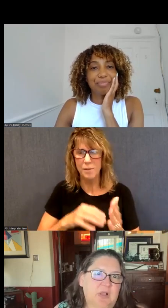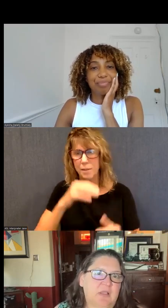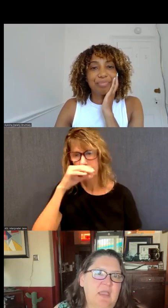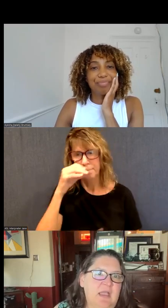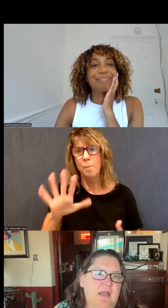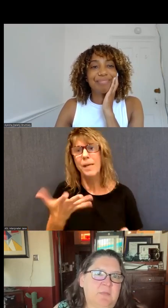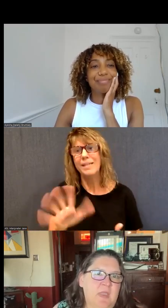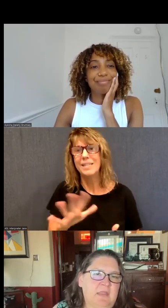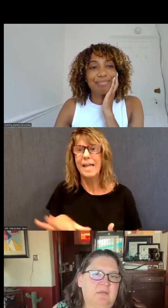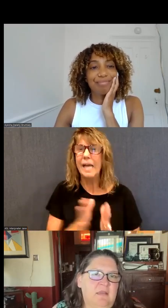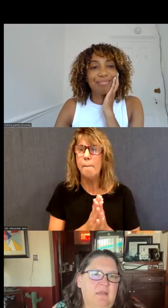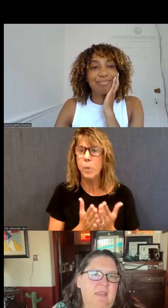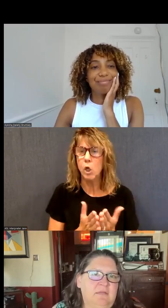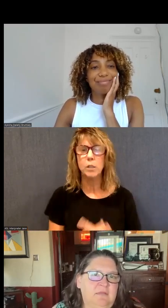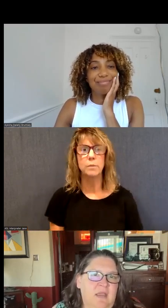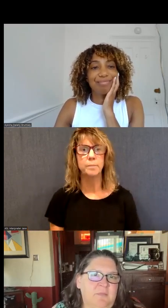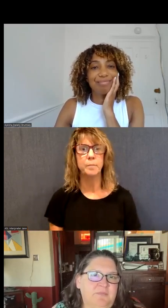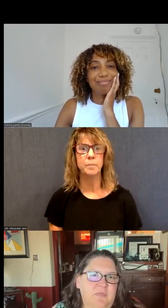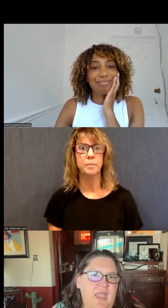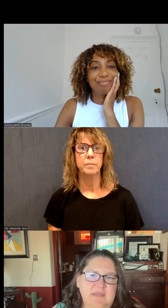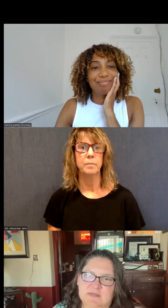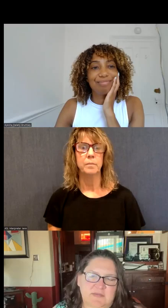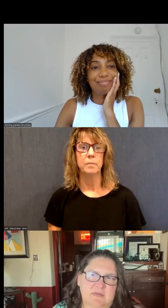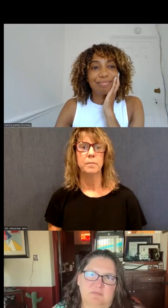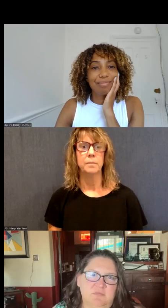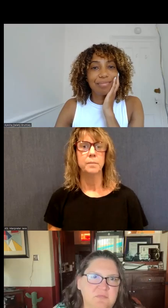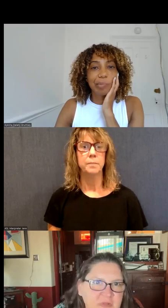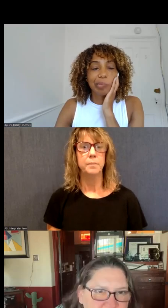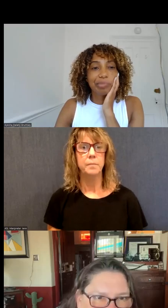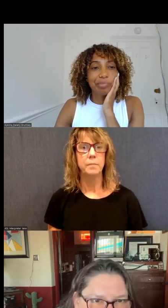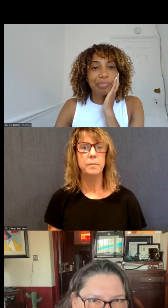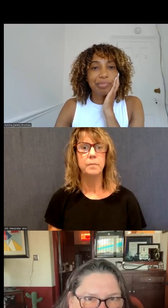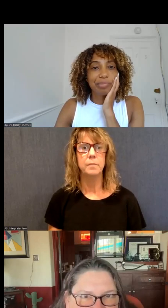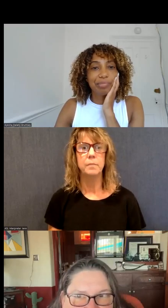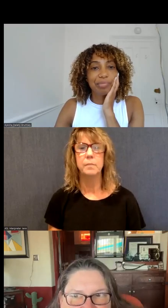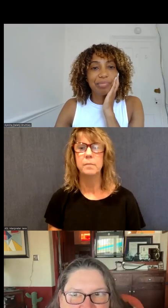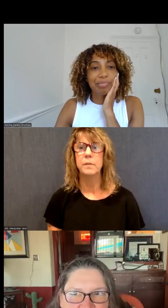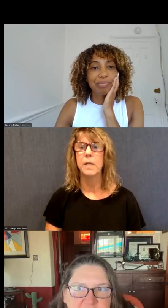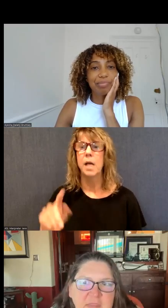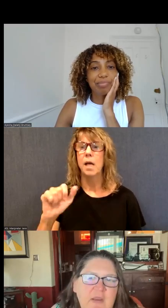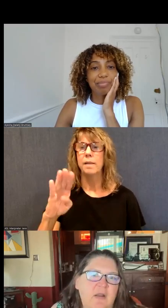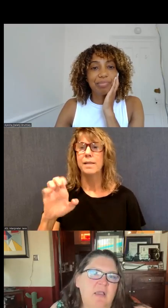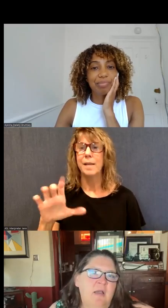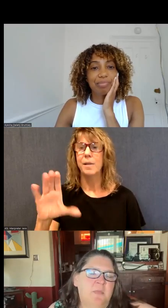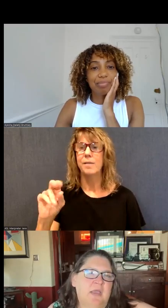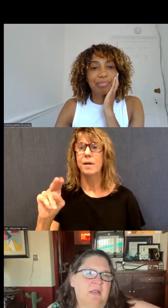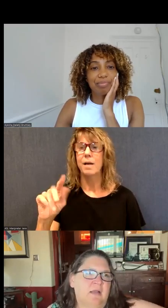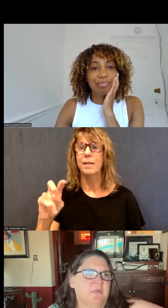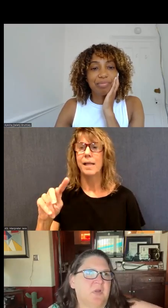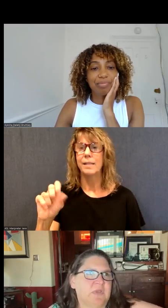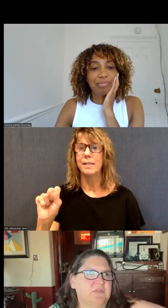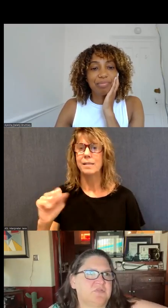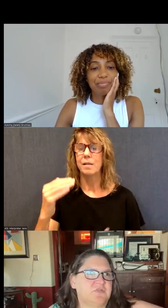being like a book. And it has the table of contents, I think, would be on the link there.